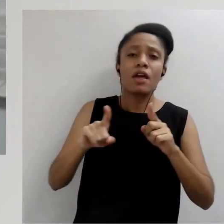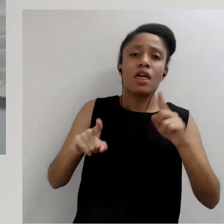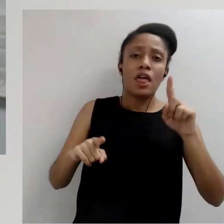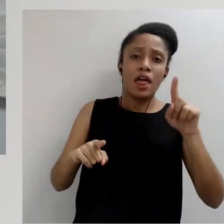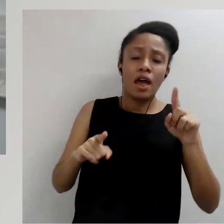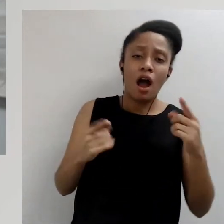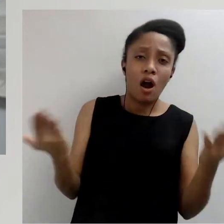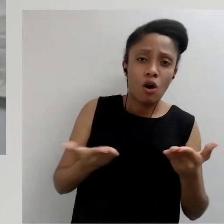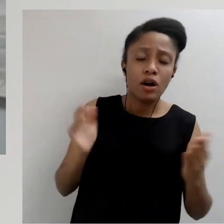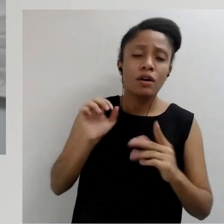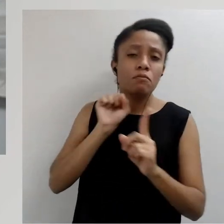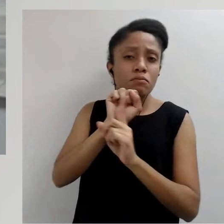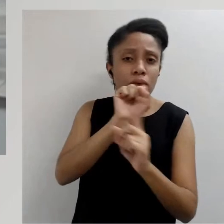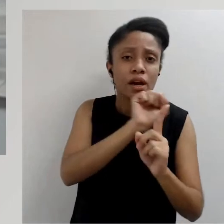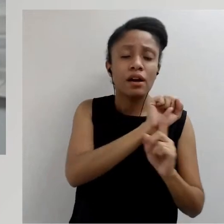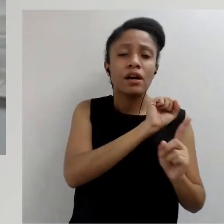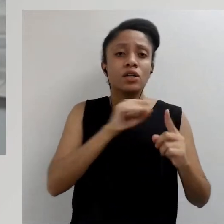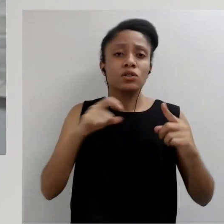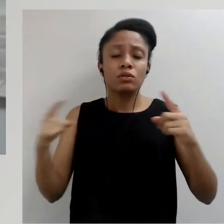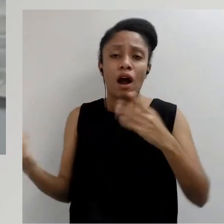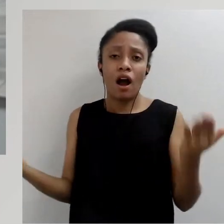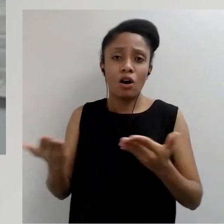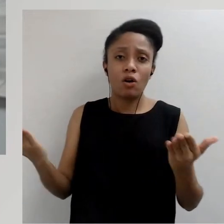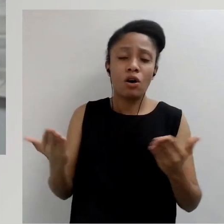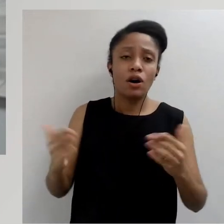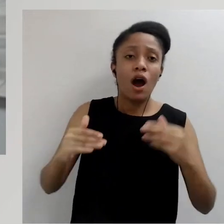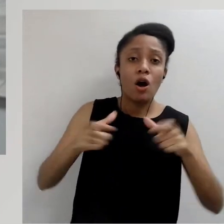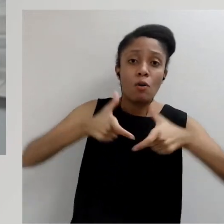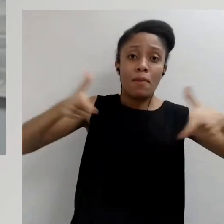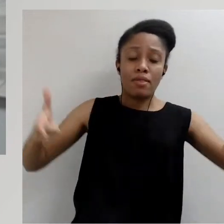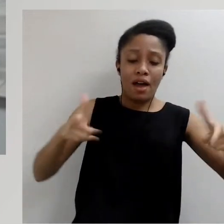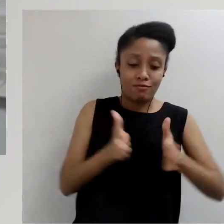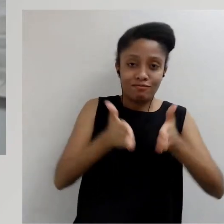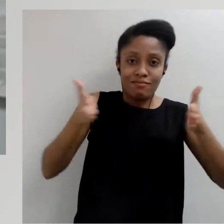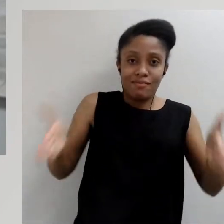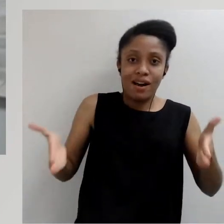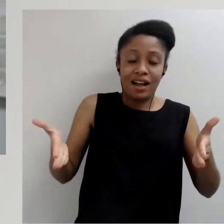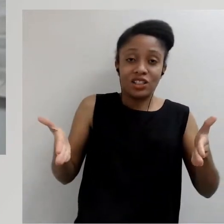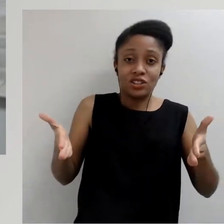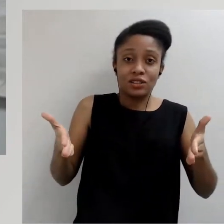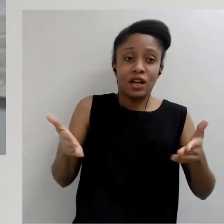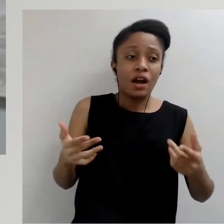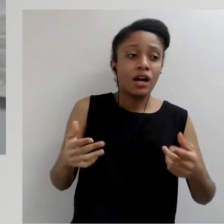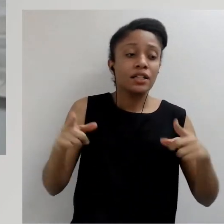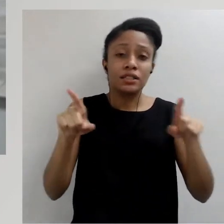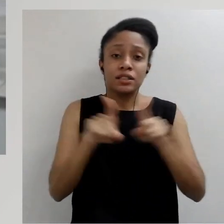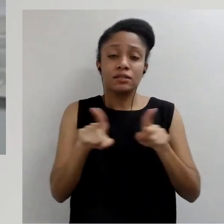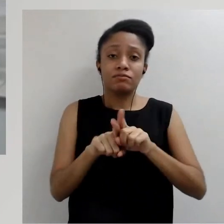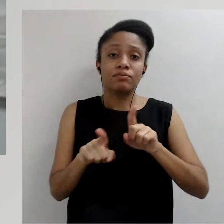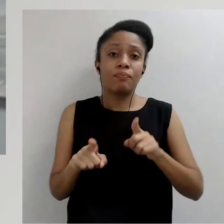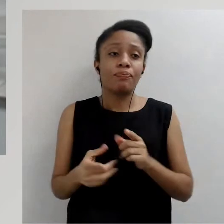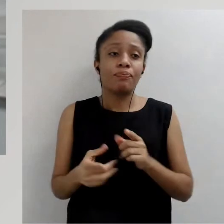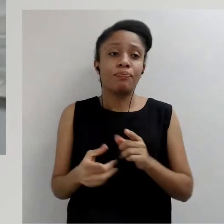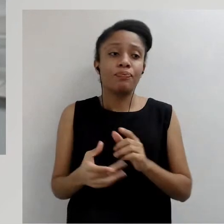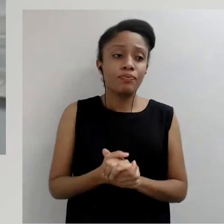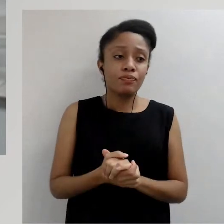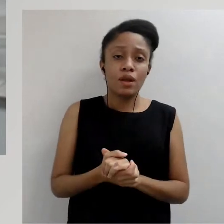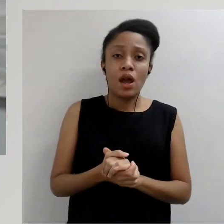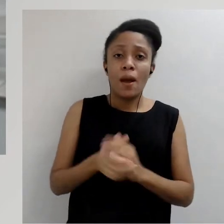try to see this diversity, but today we try to get more and more to